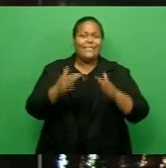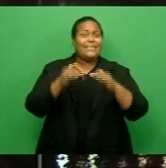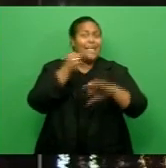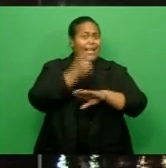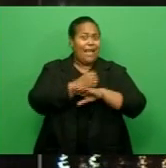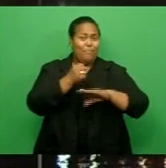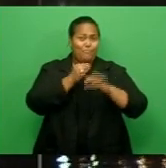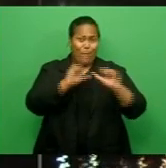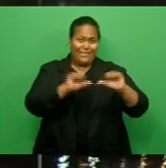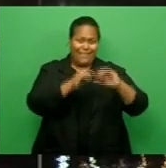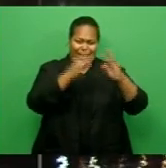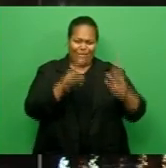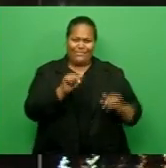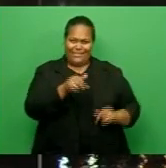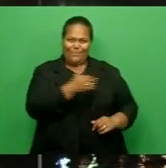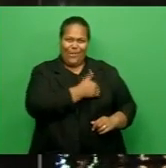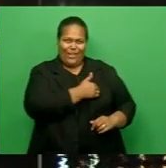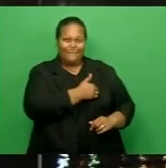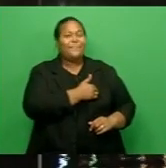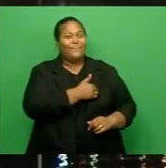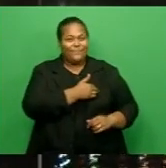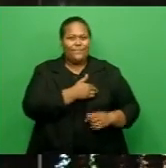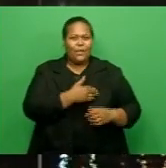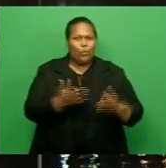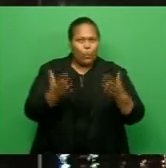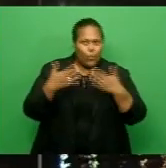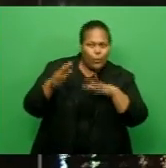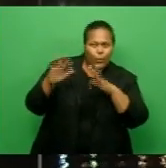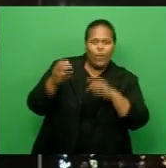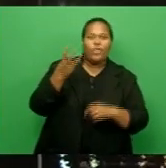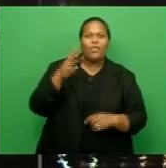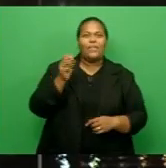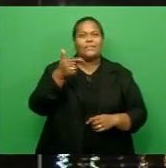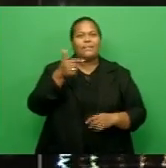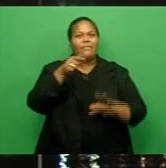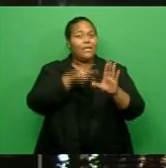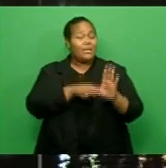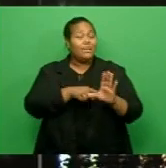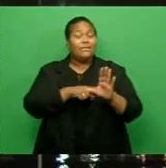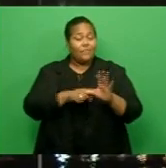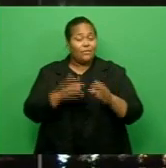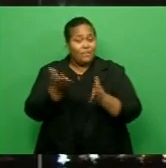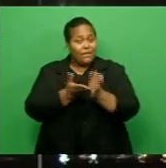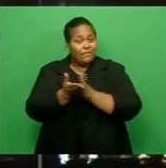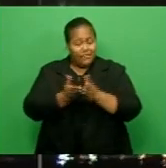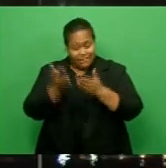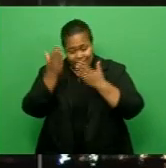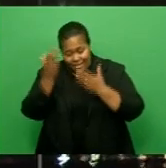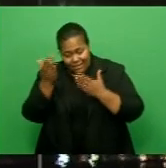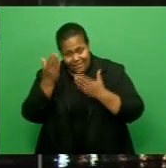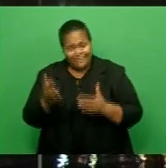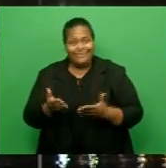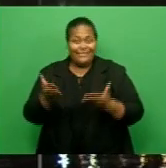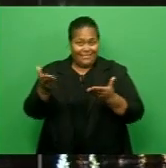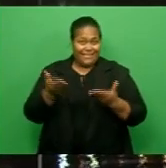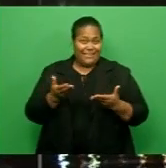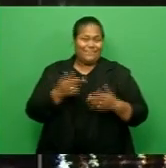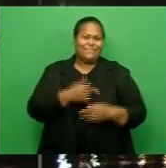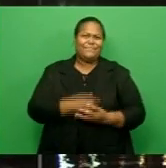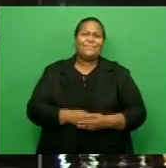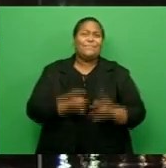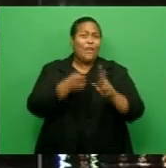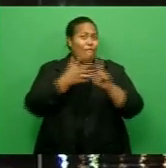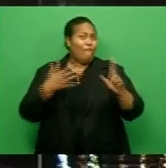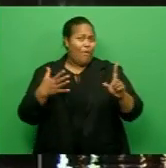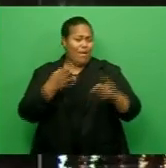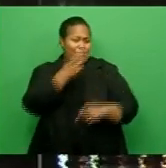morning. Tokondoandoa says being recognized for 37 years of service is an honor. Sainian Imboila reports the former major now runs his